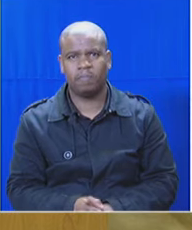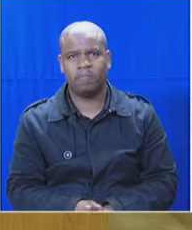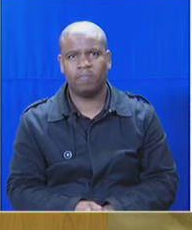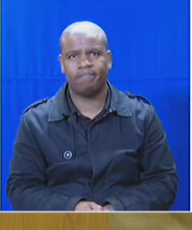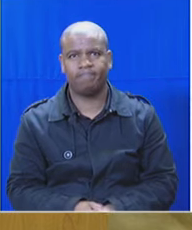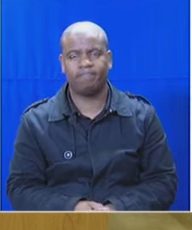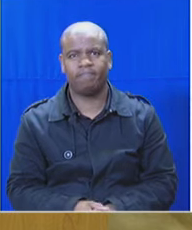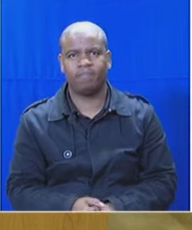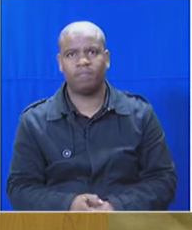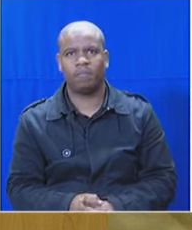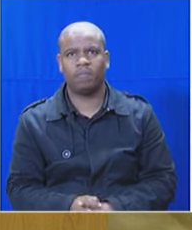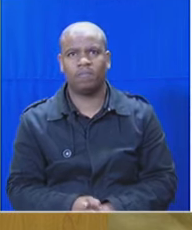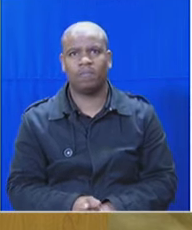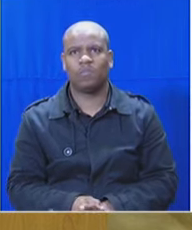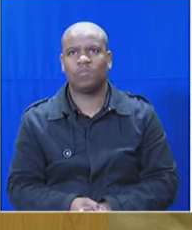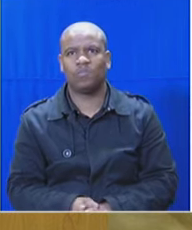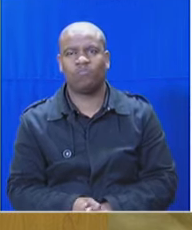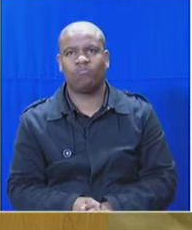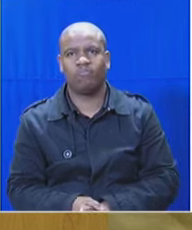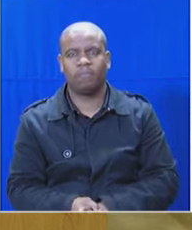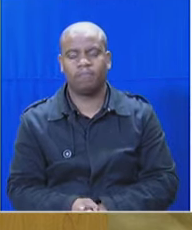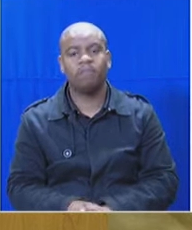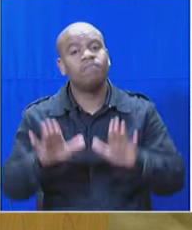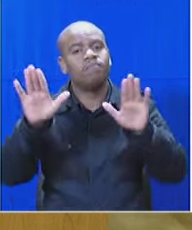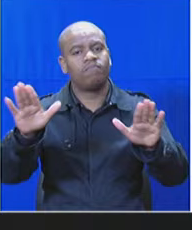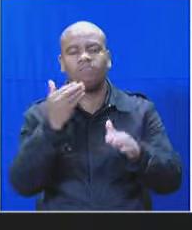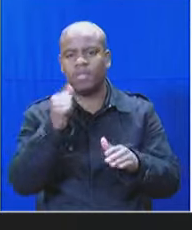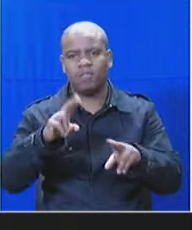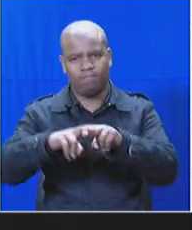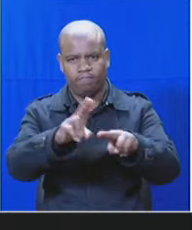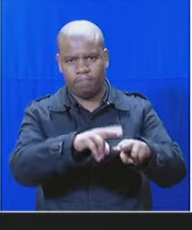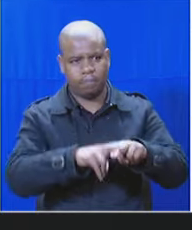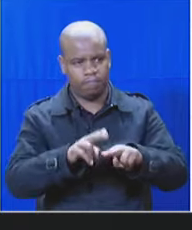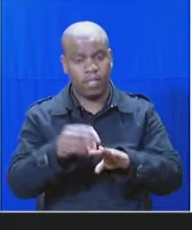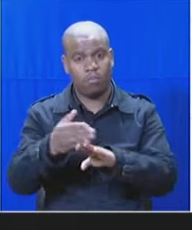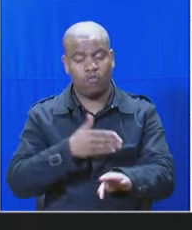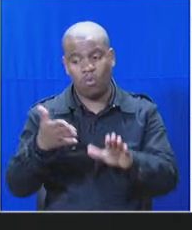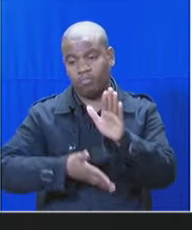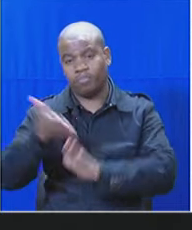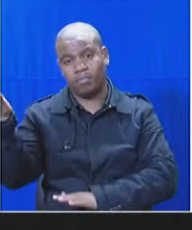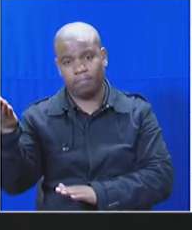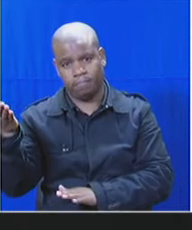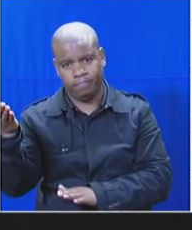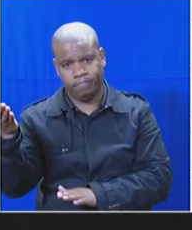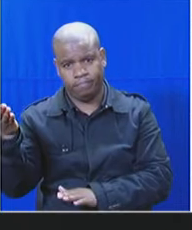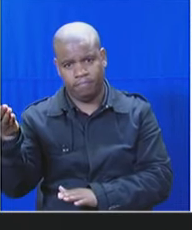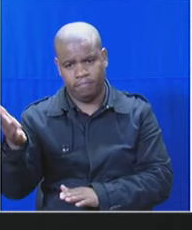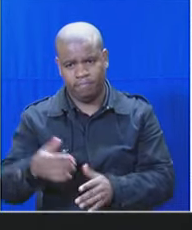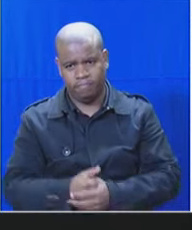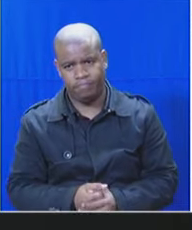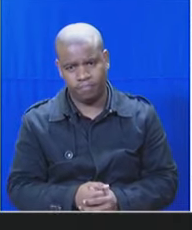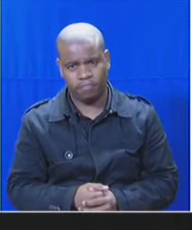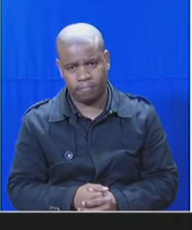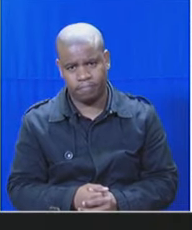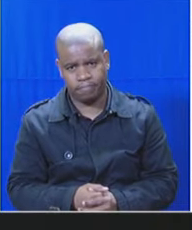Thank you. Order. Honorable members, please take your seats. Just before we adjourn this